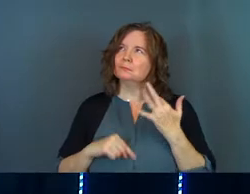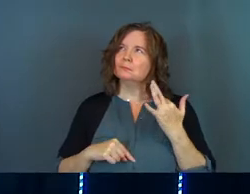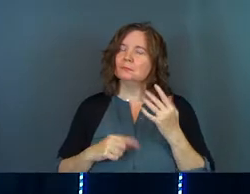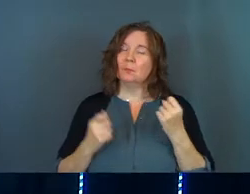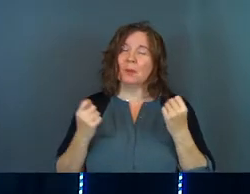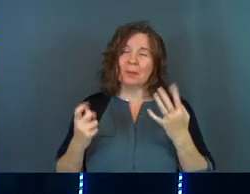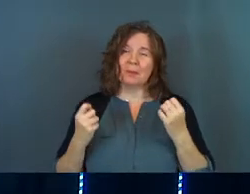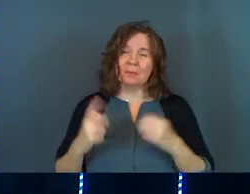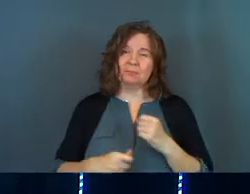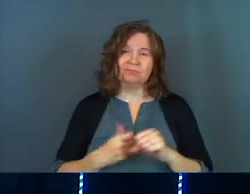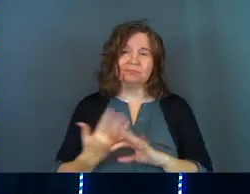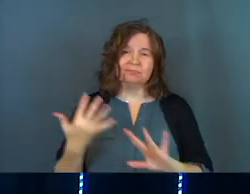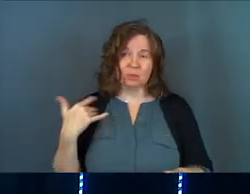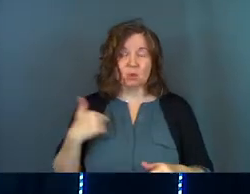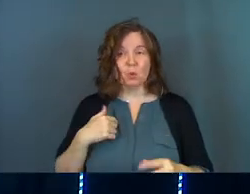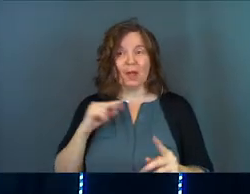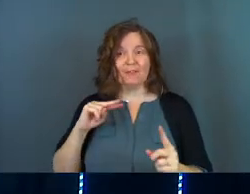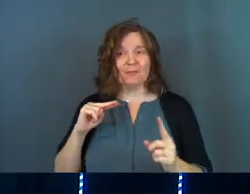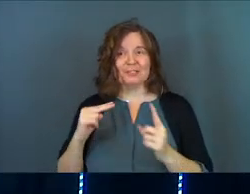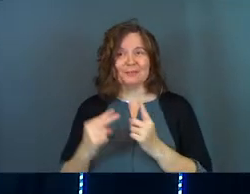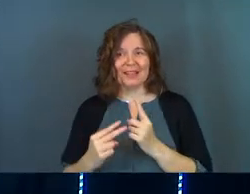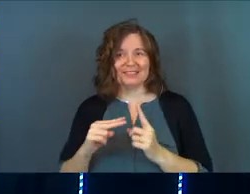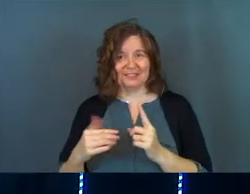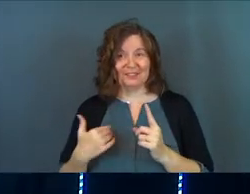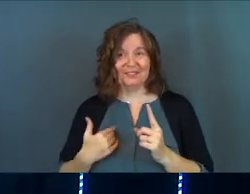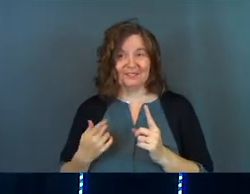in your past, you've got perspective.